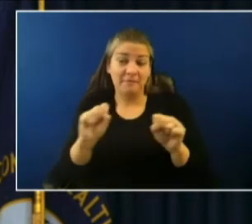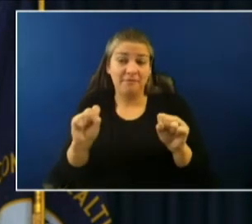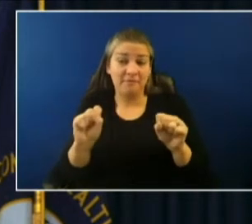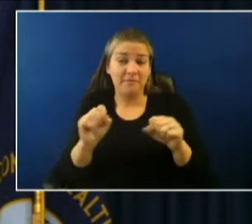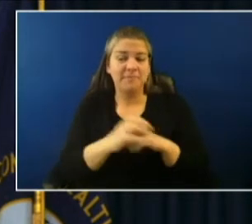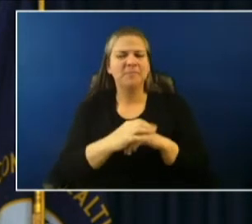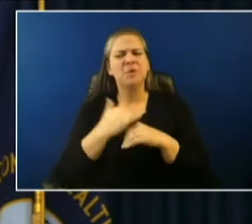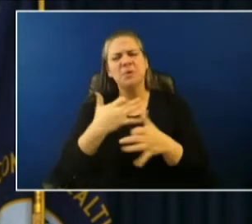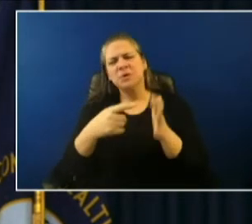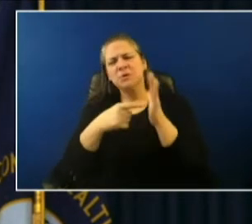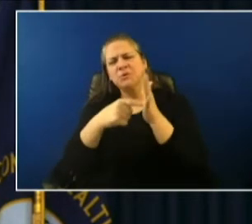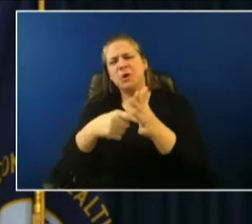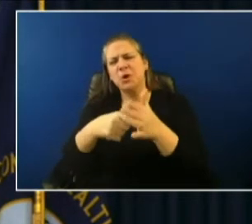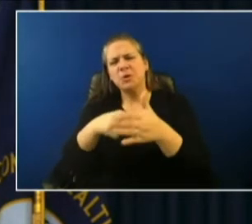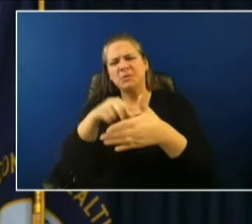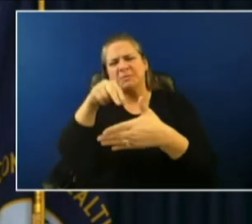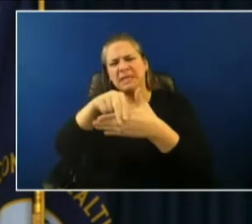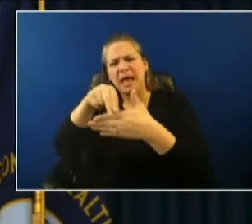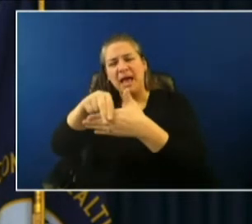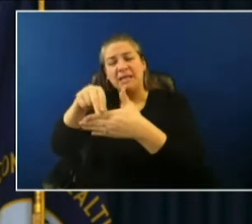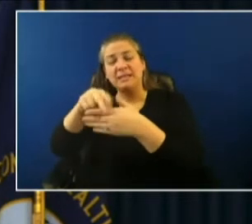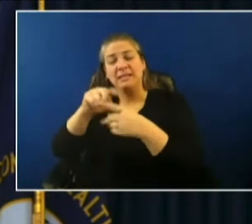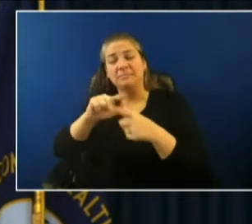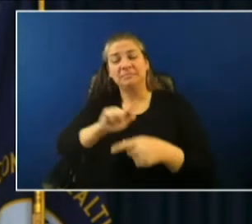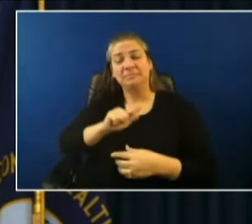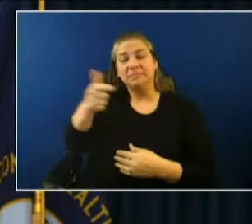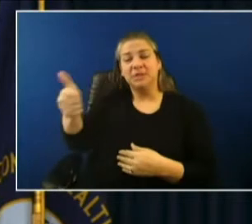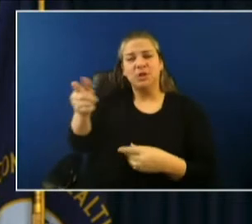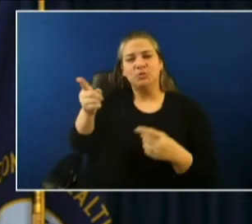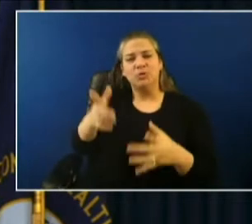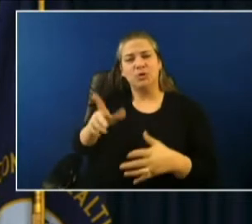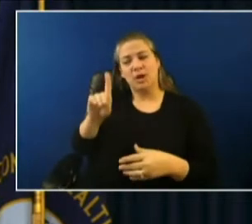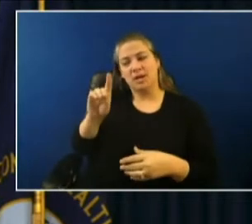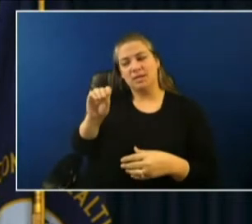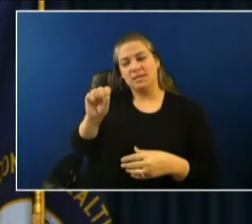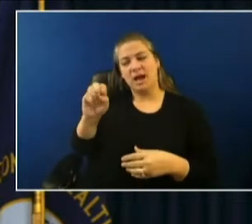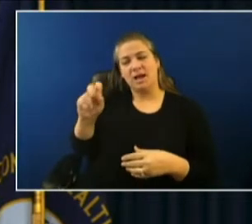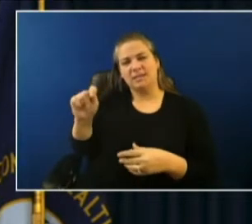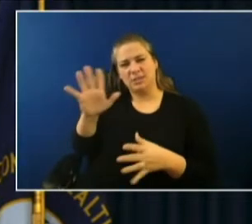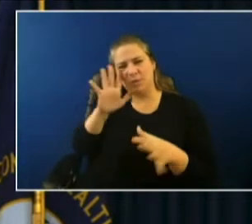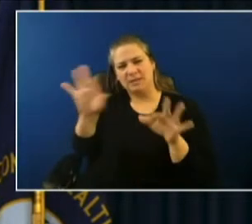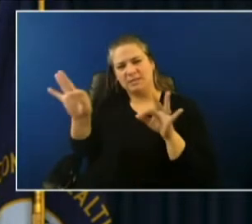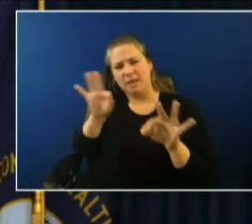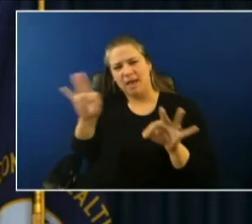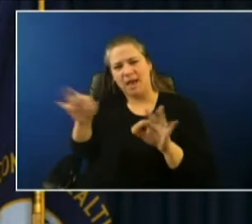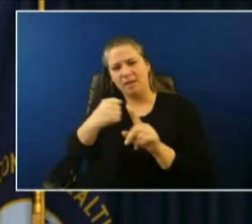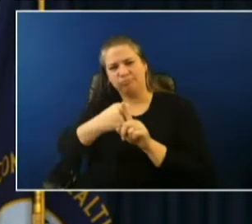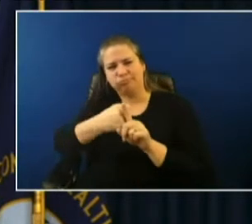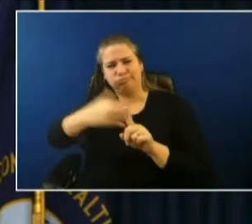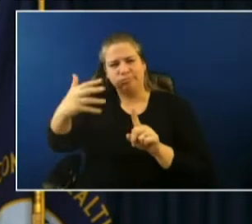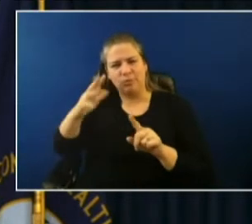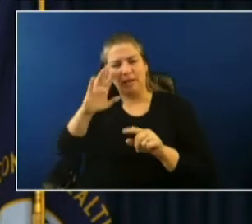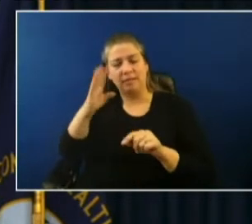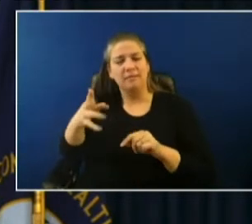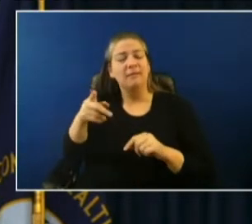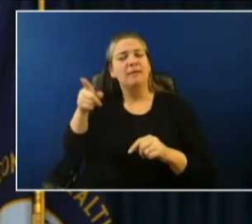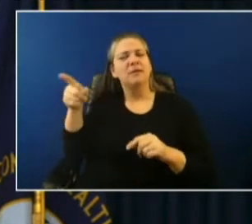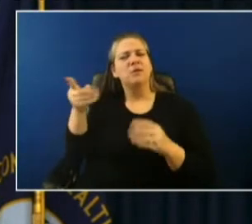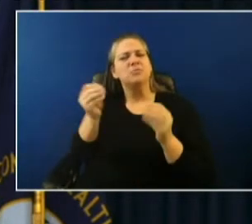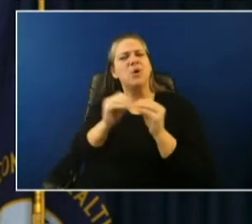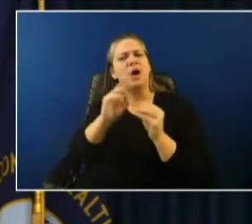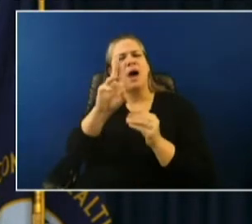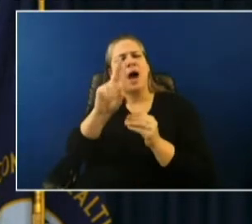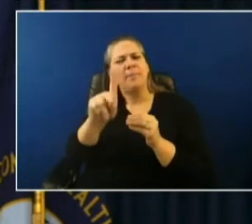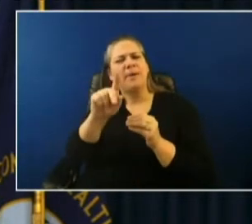and then I think Director Dossett will go over them again. These are the most updated predictions from the